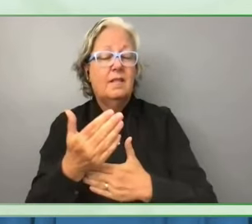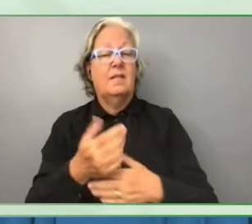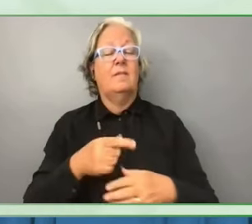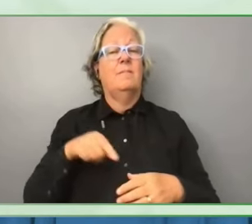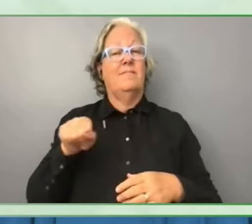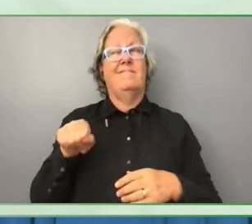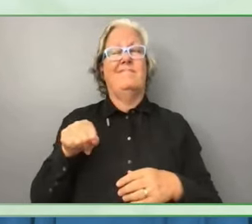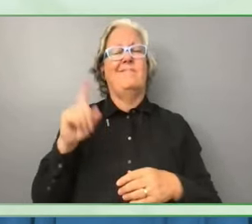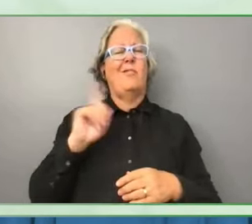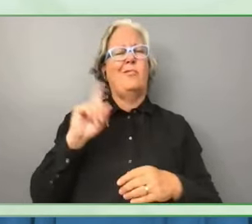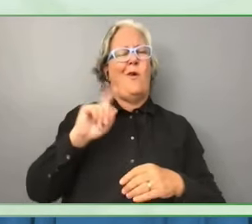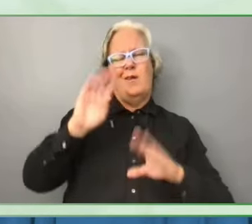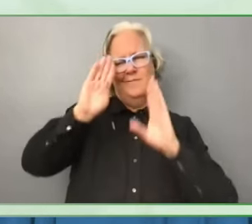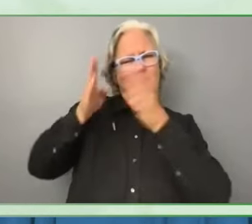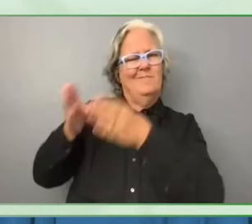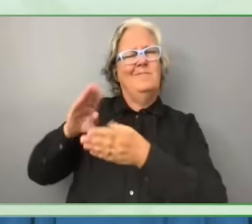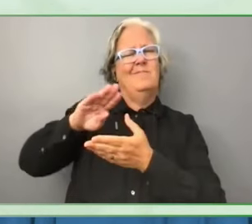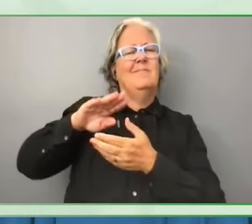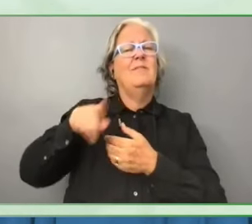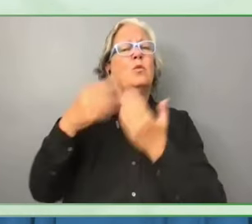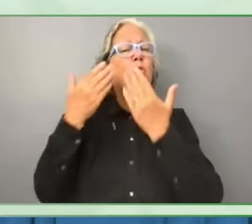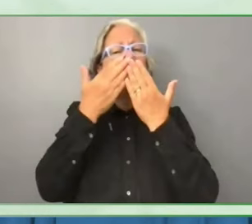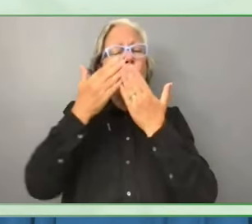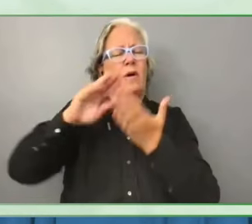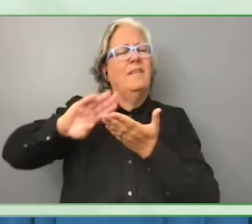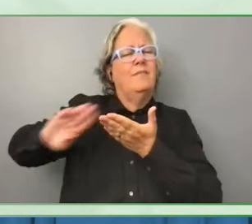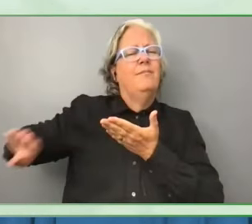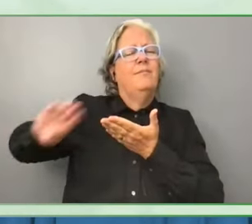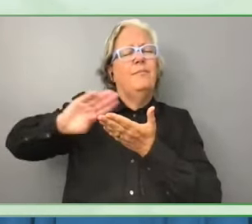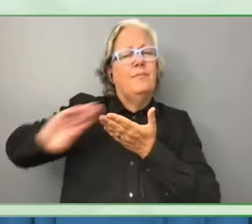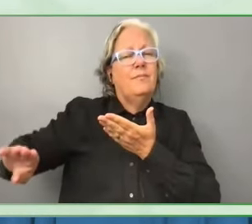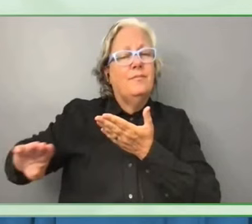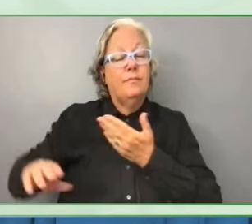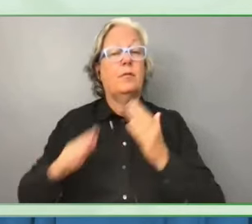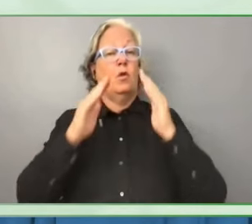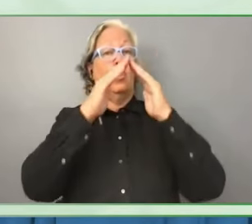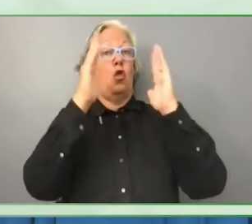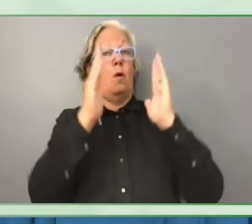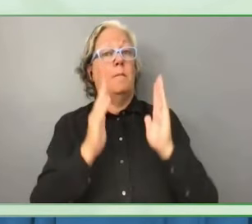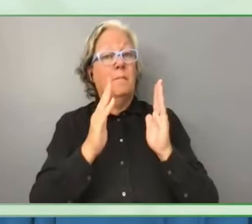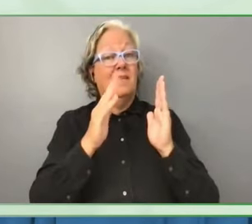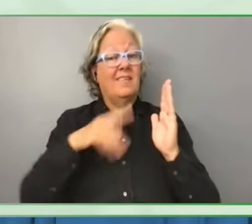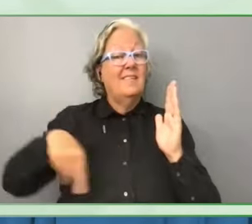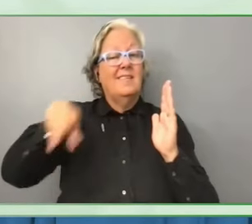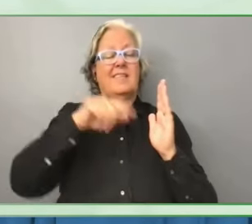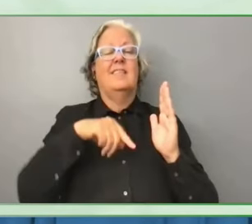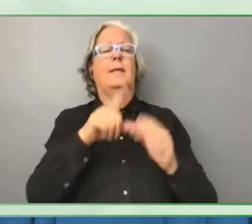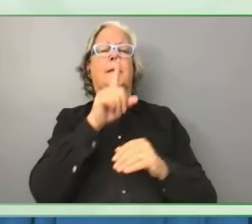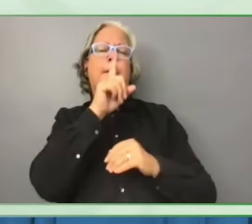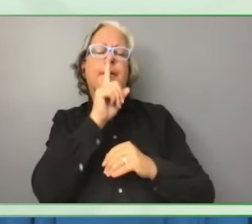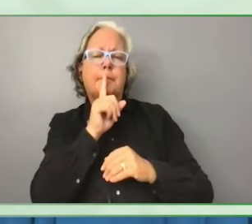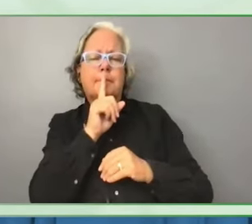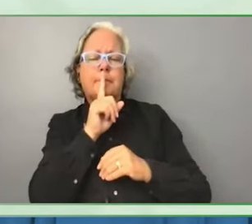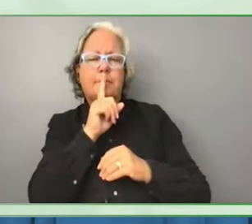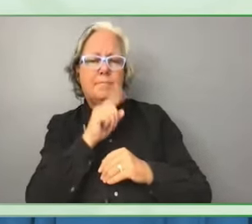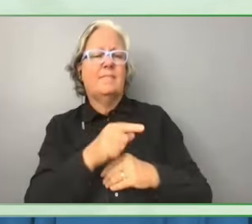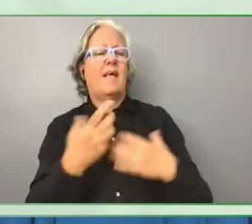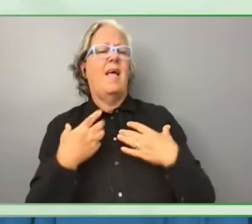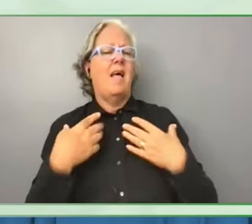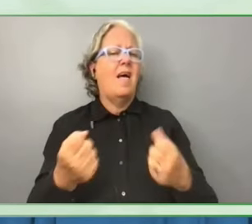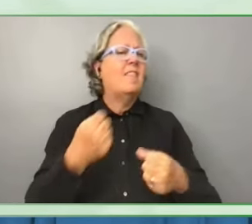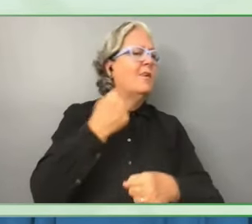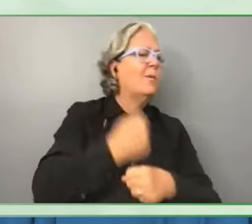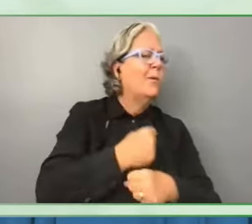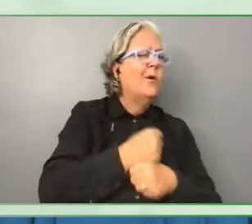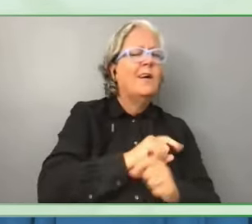attention at schools. At home, it's often not discussed, and healthcare providers are not able to provide inclusive services